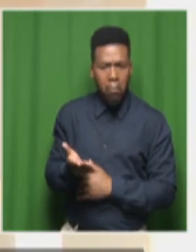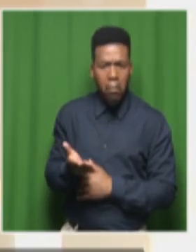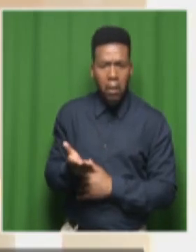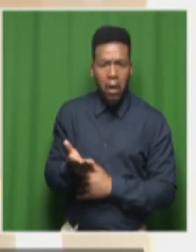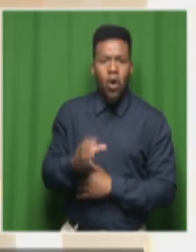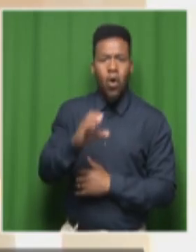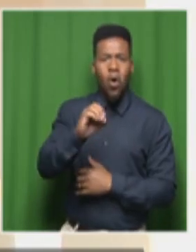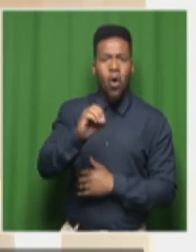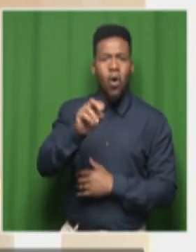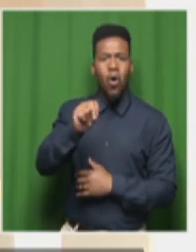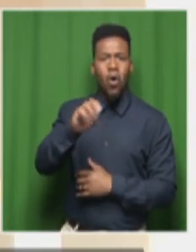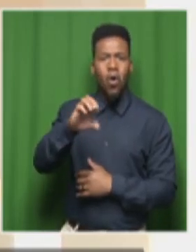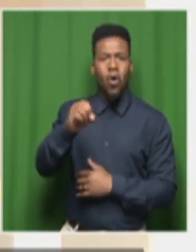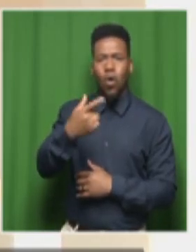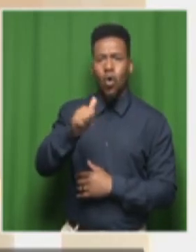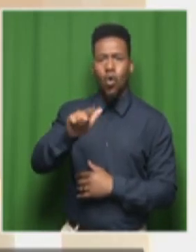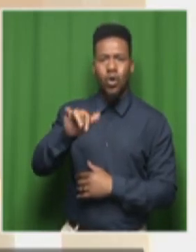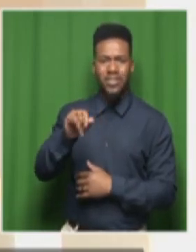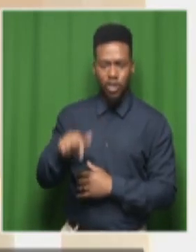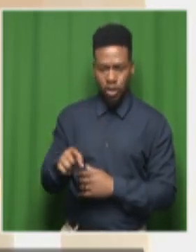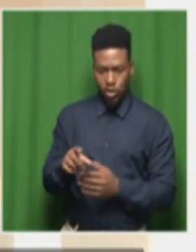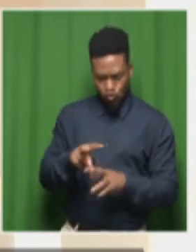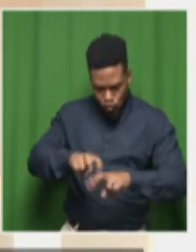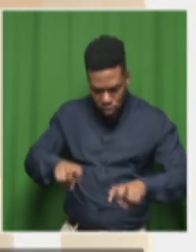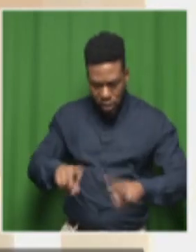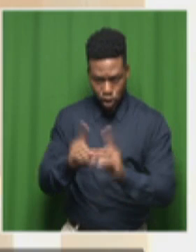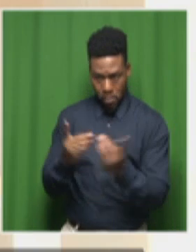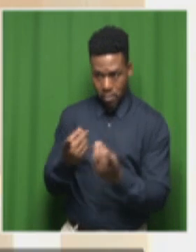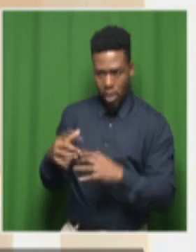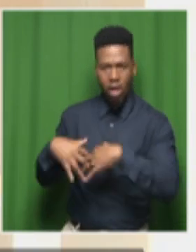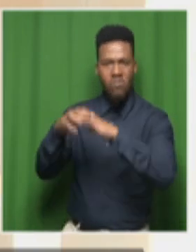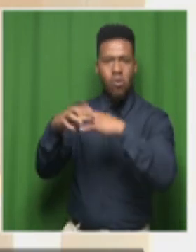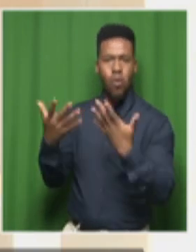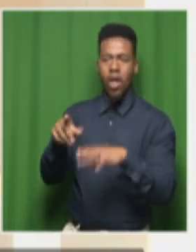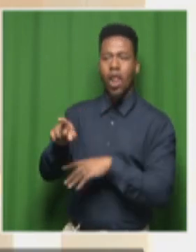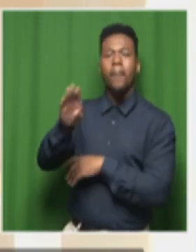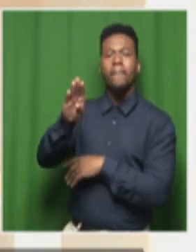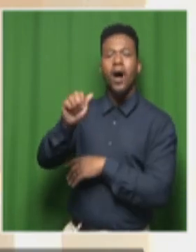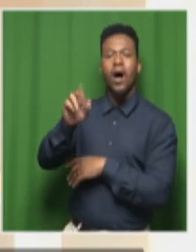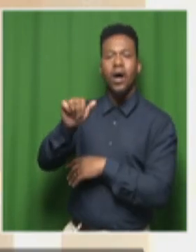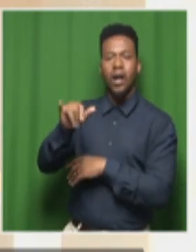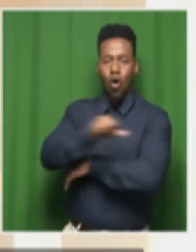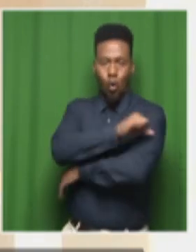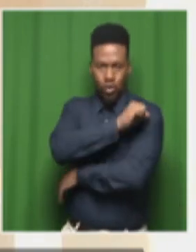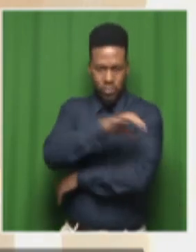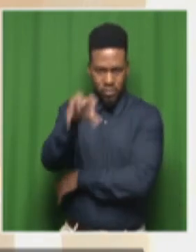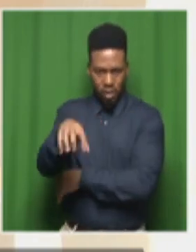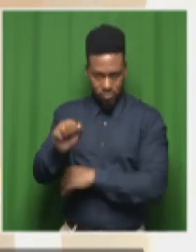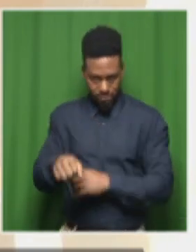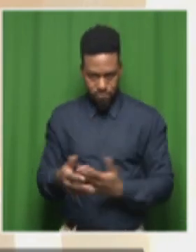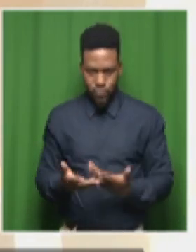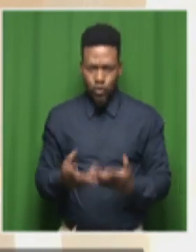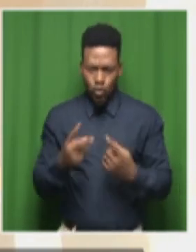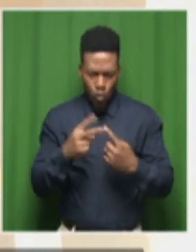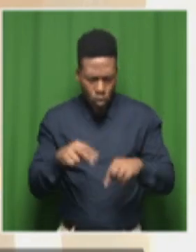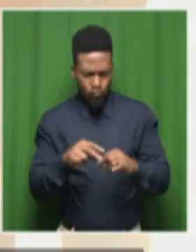Research Centre has been launched at the Hani Baragwanath Academic Hospital. And we're looking, as I mentioned, at the interventions and